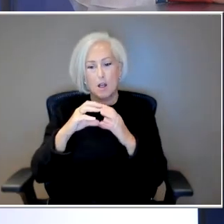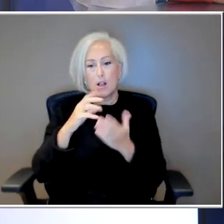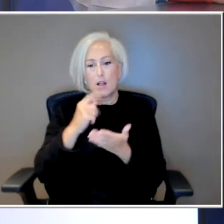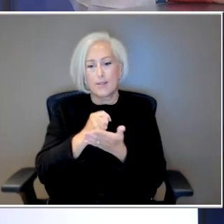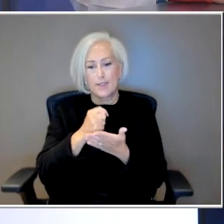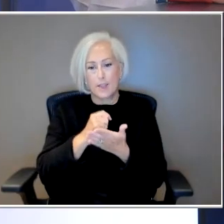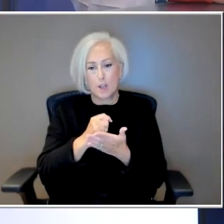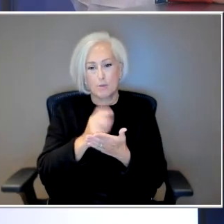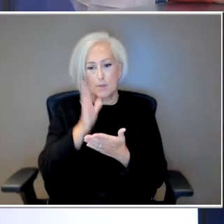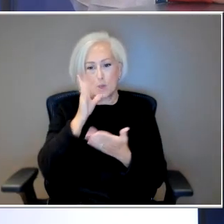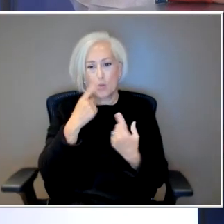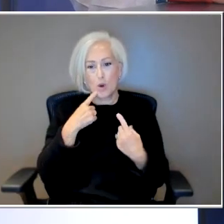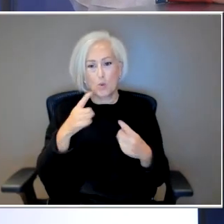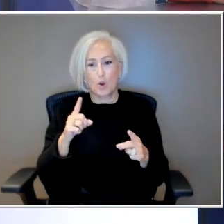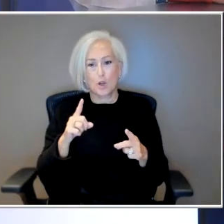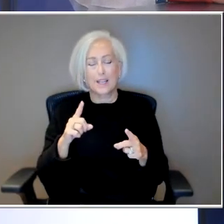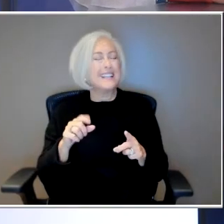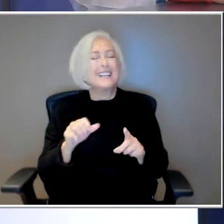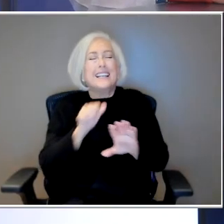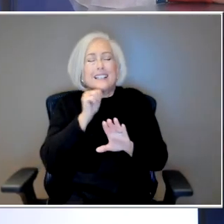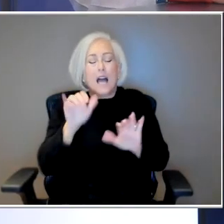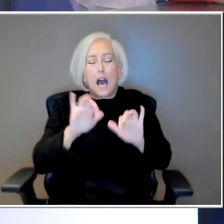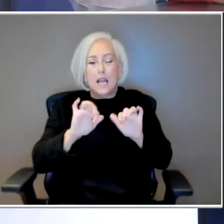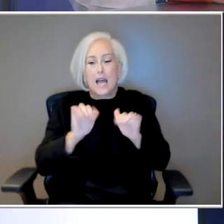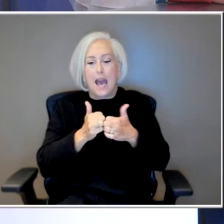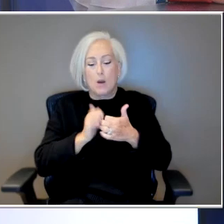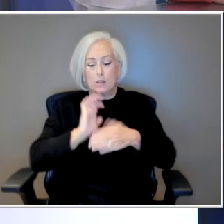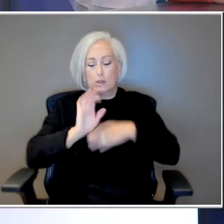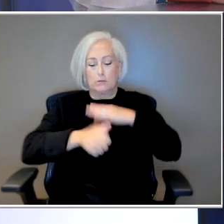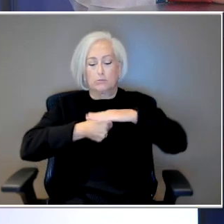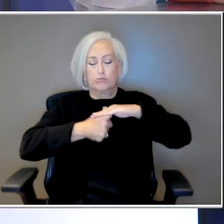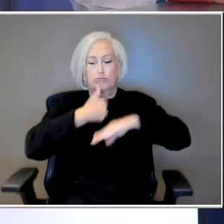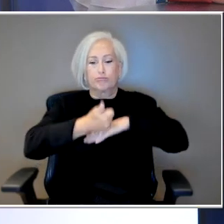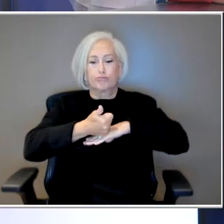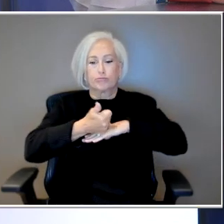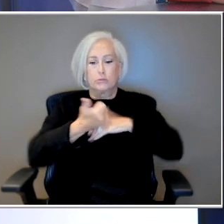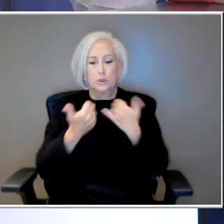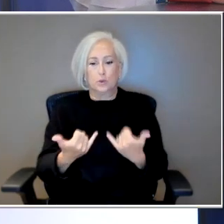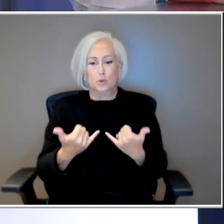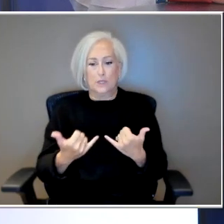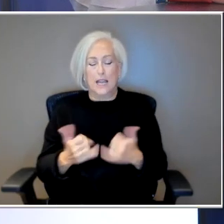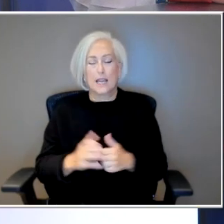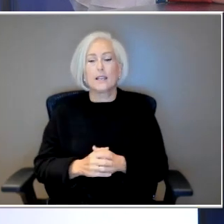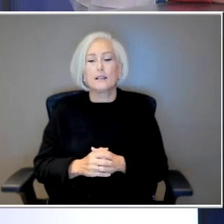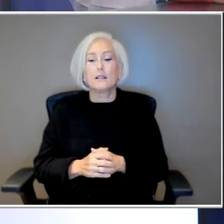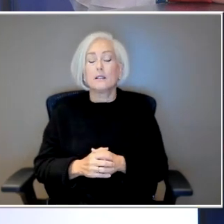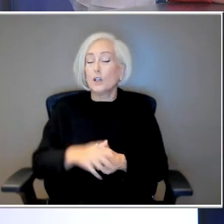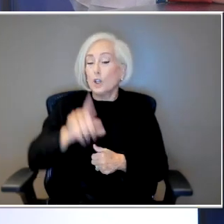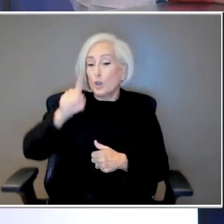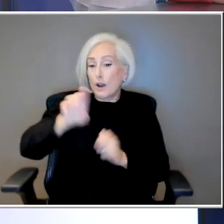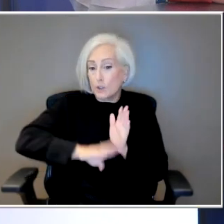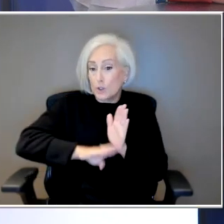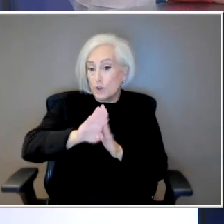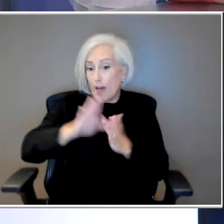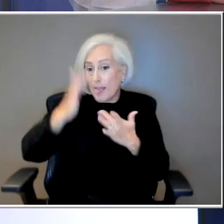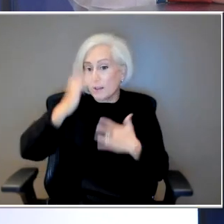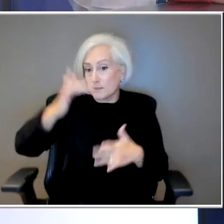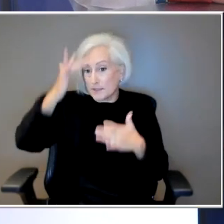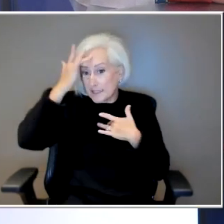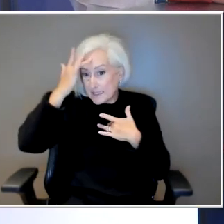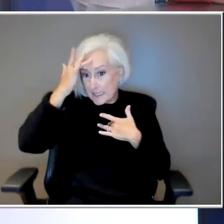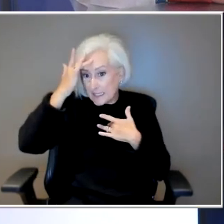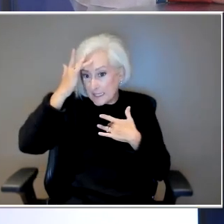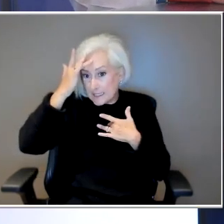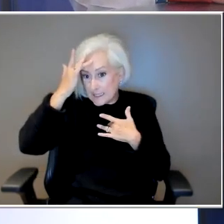is constructed today will do it, because you actually have to develop the disease. We pull your cells out and